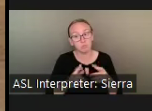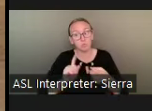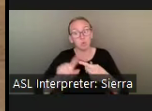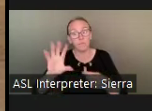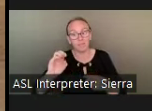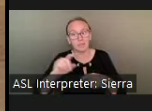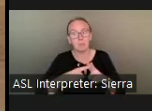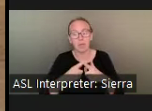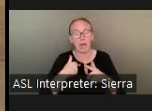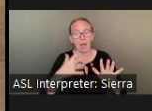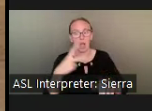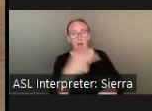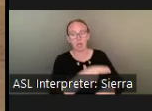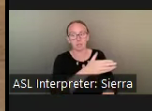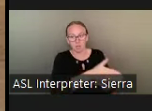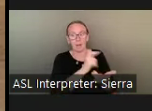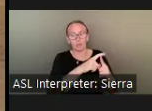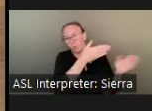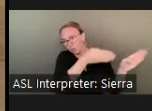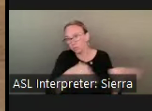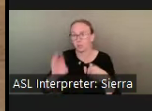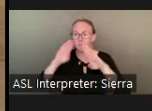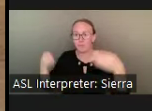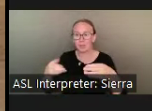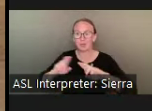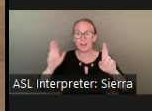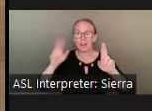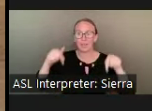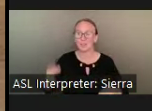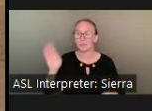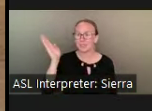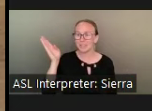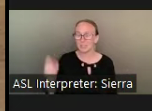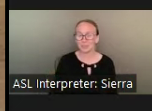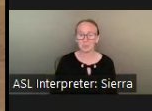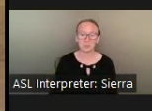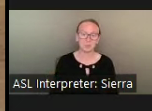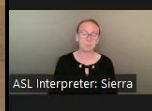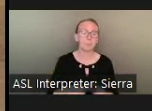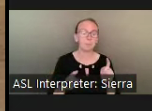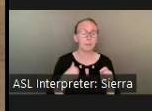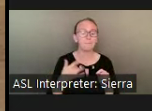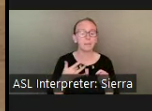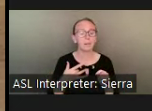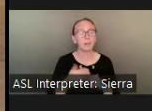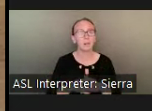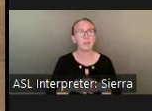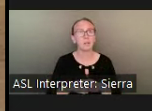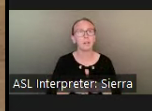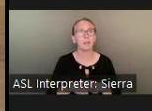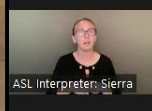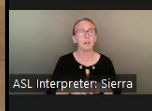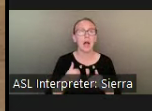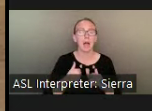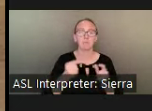ready for the presentation. But I think I am very surprised with the different mediums